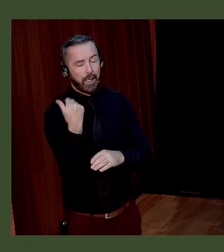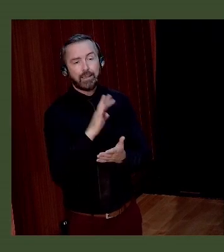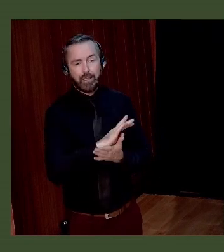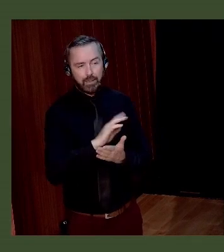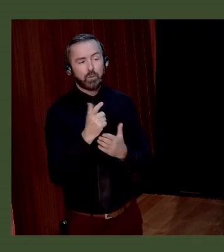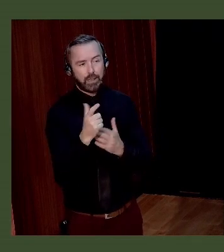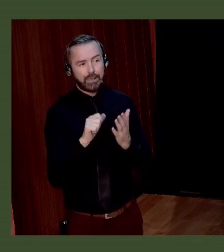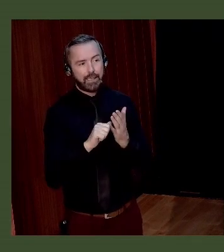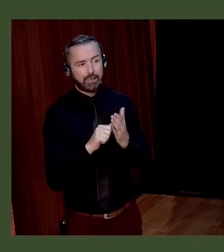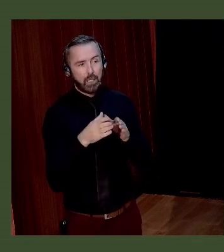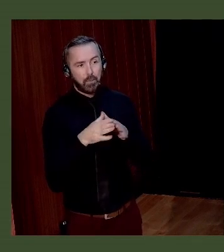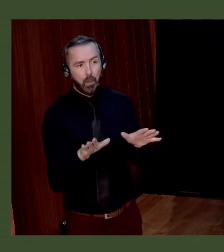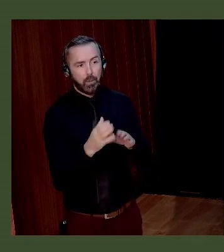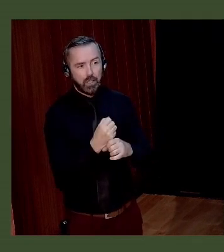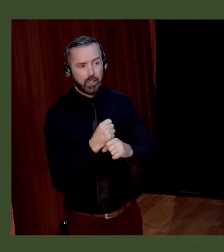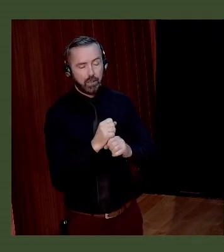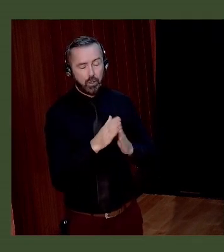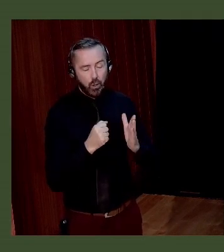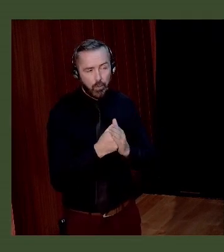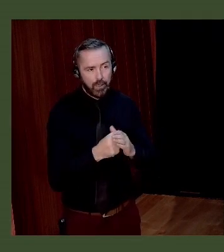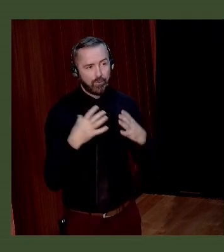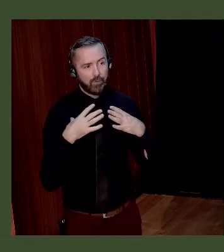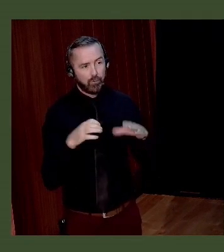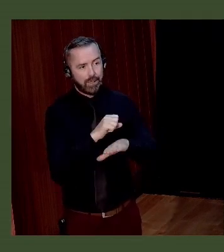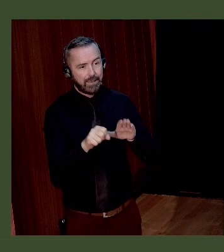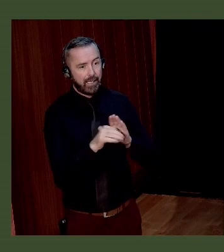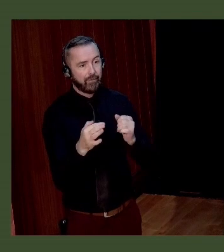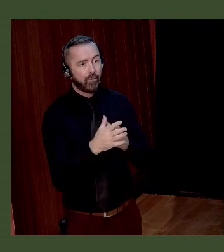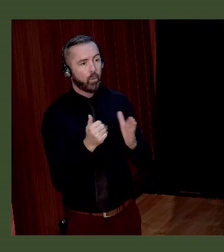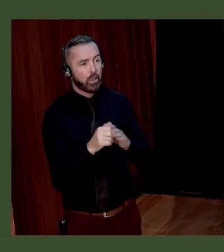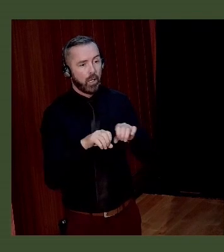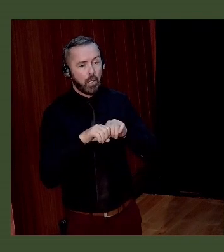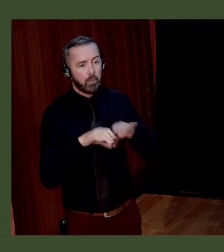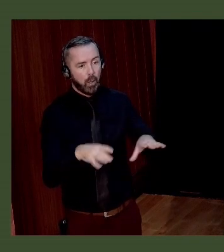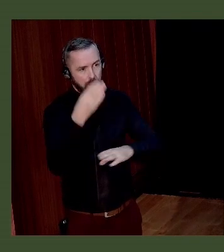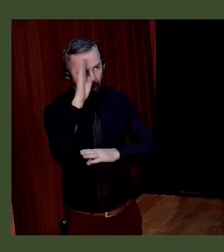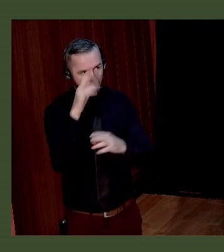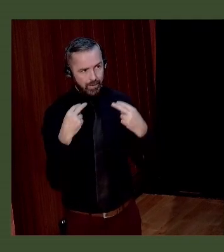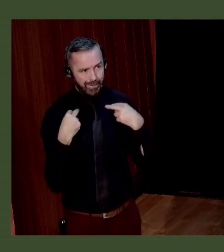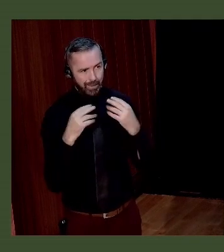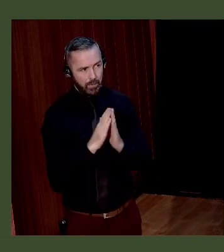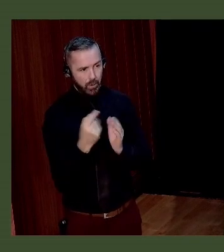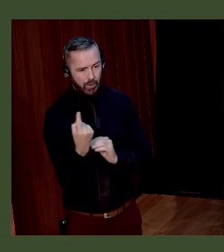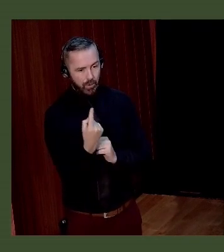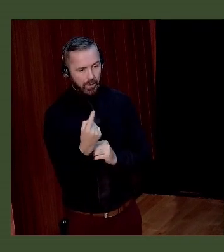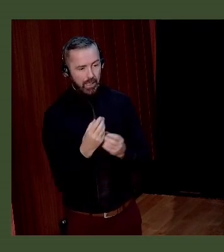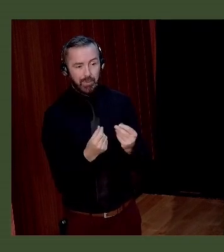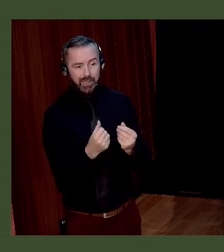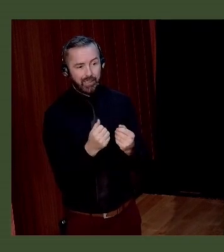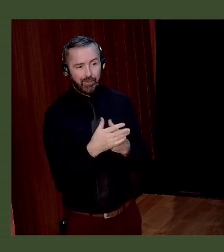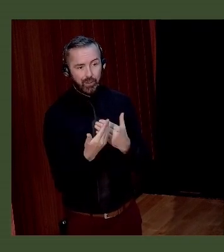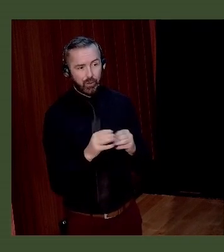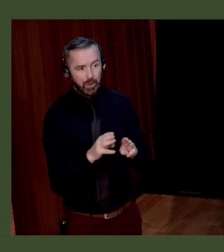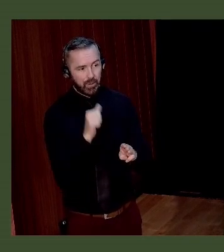that's a publishing company of the Free State, for the purpose of publishing Irish language literature, material for young people was not published until